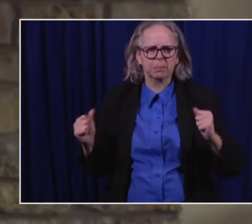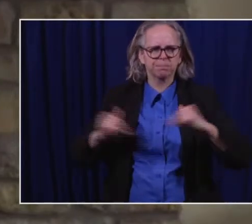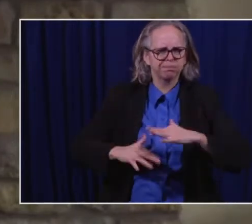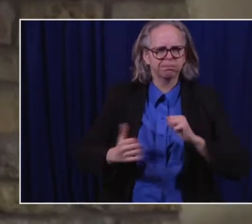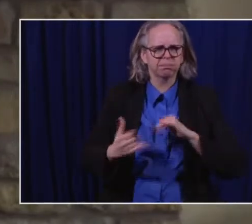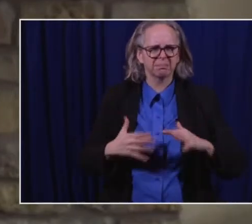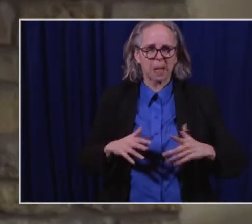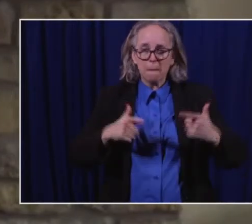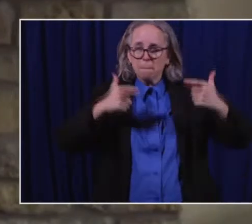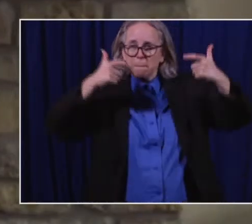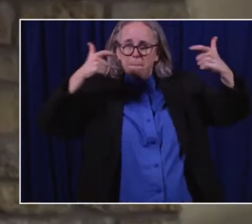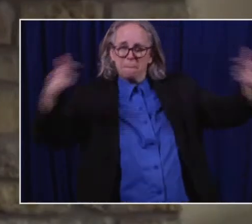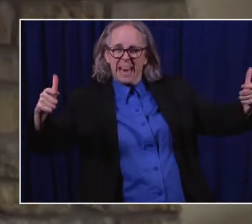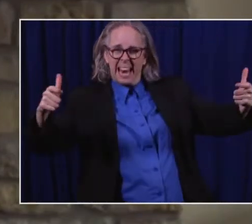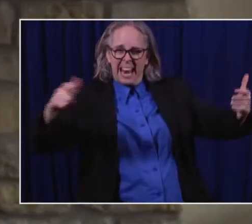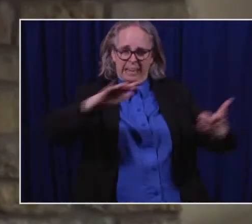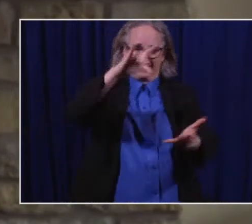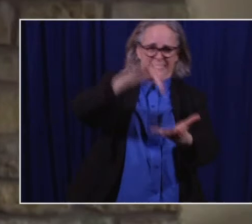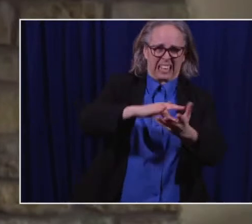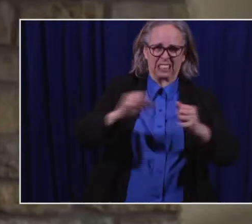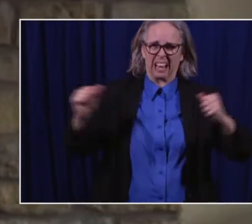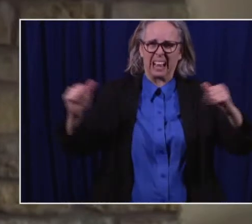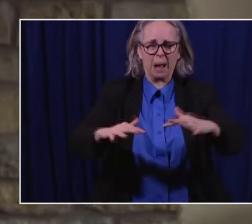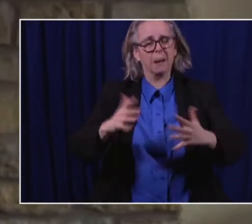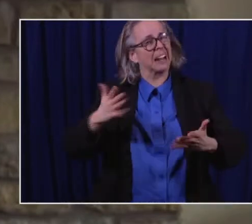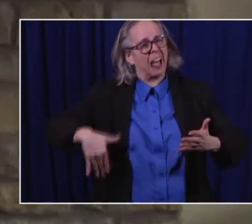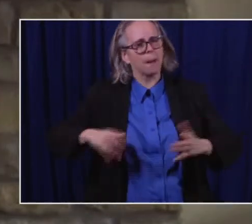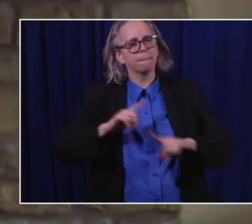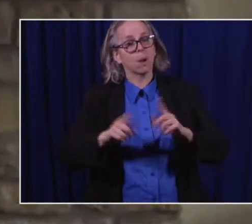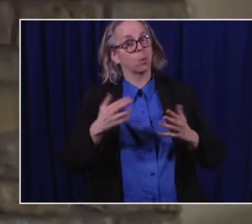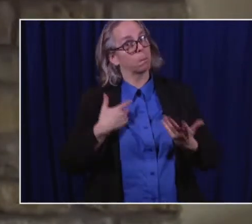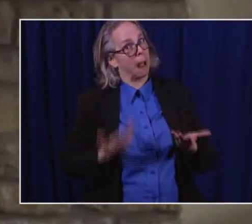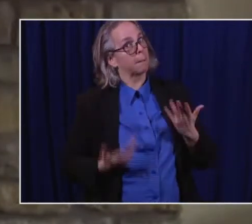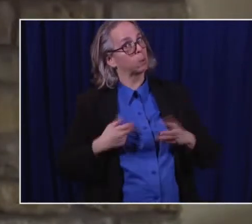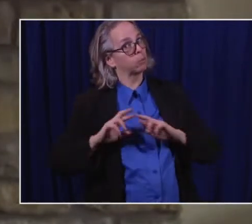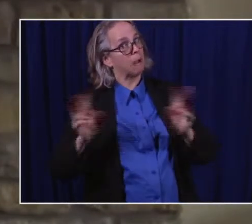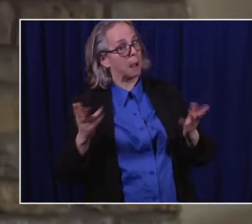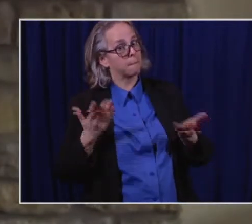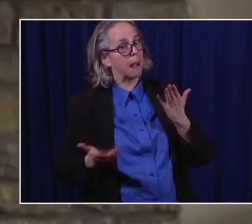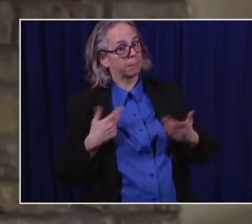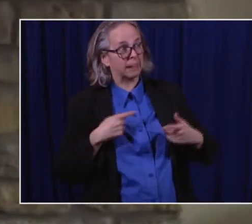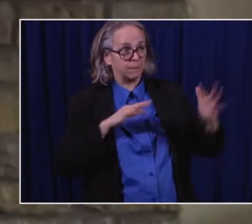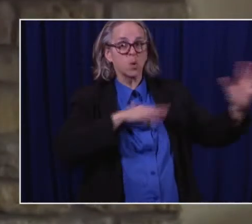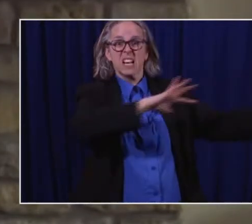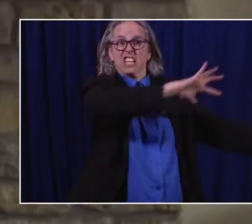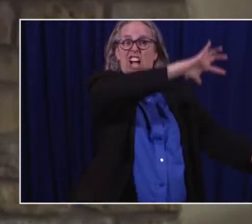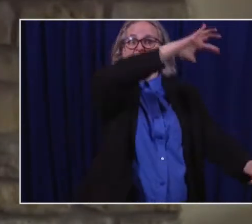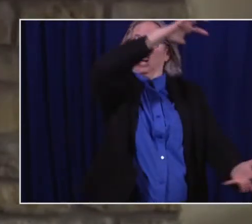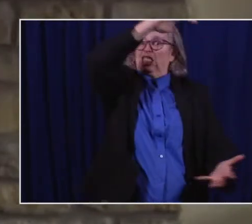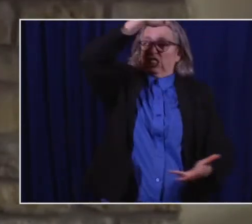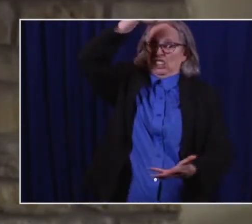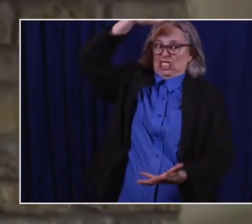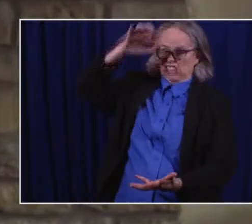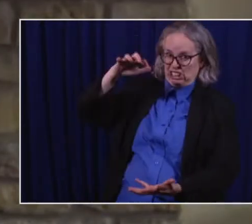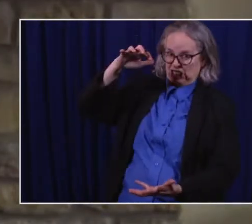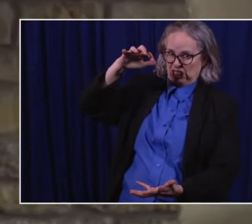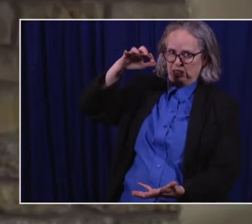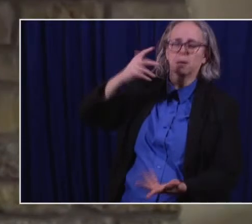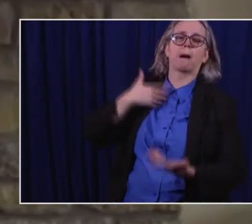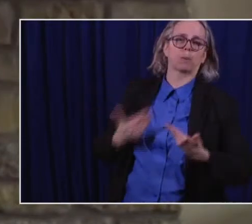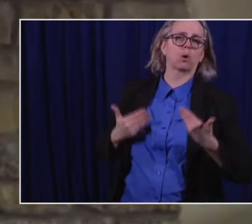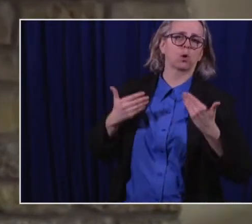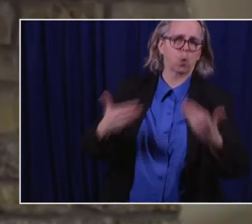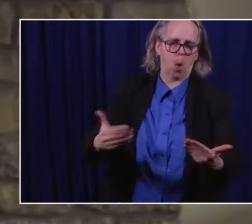are ready to ramp up. We will not have a problem dealing with more vaccine. Our problem is not enough